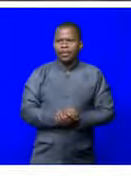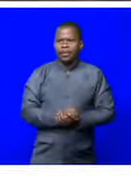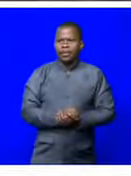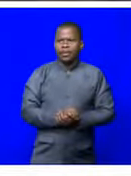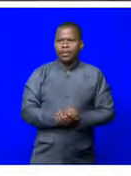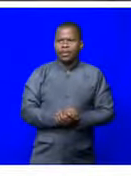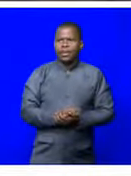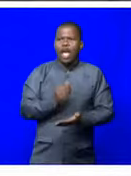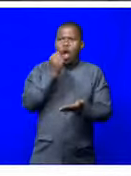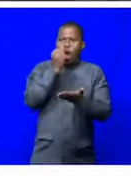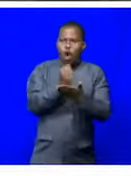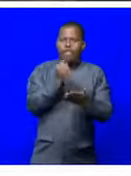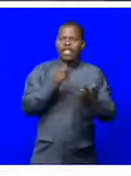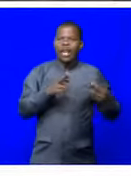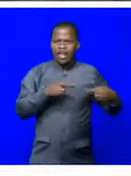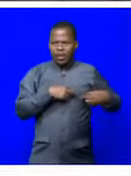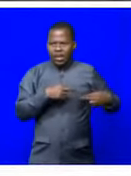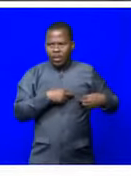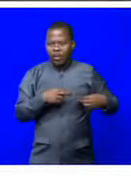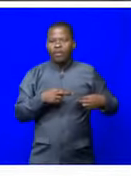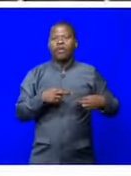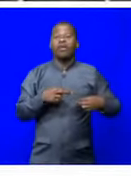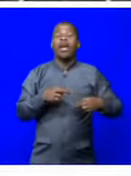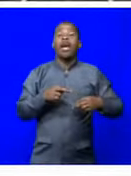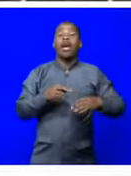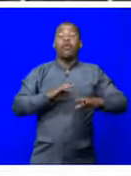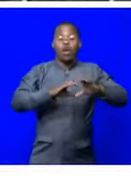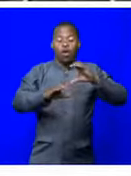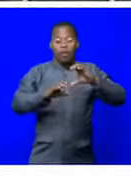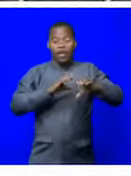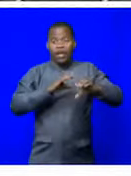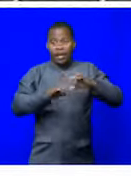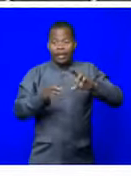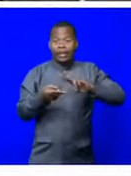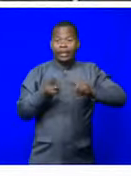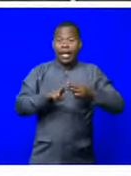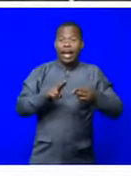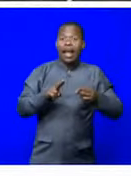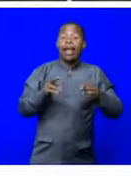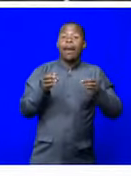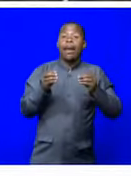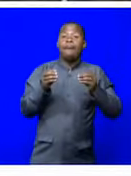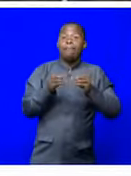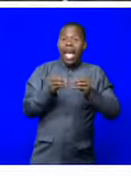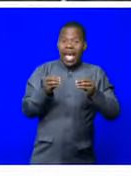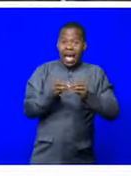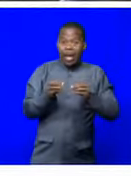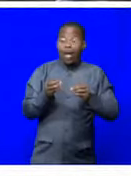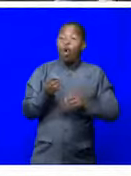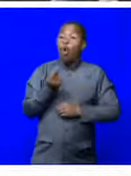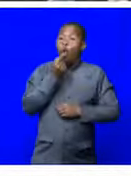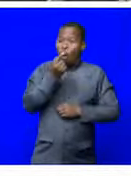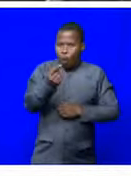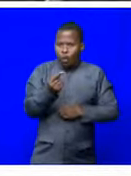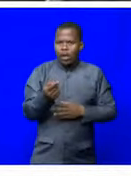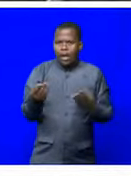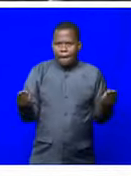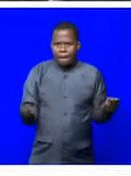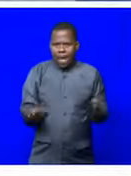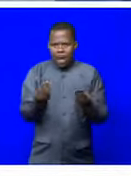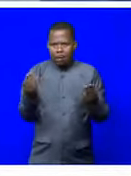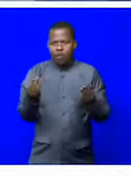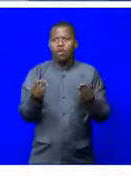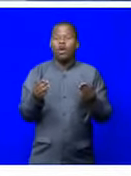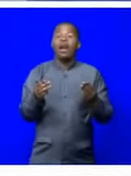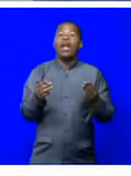lelibuke tekuchumana eStandard Bank noma wethu ujonga uthi labo labatawuba ingcenye yalo mcimbi batawubhema